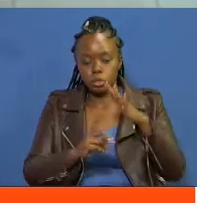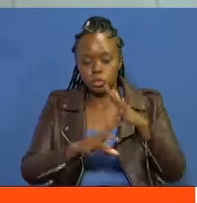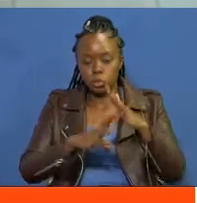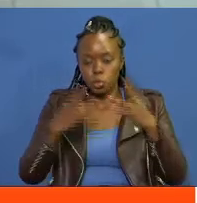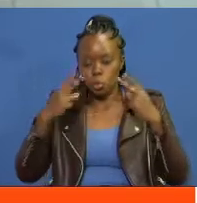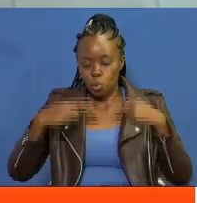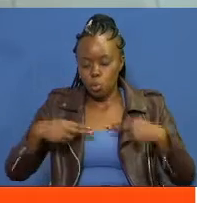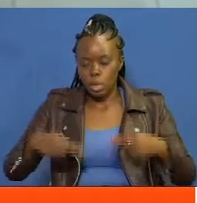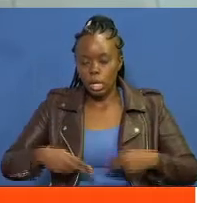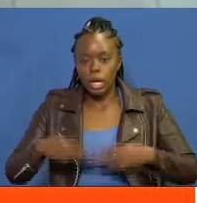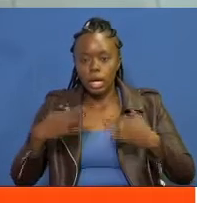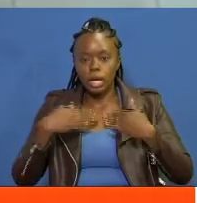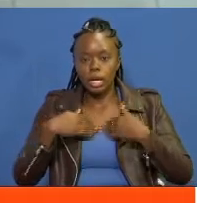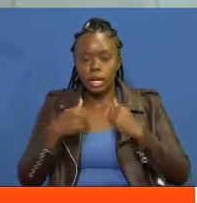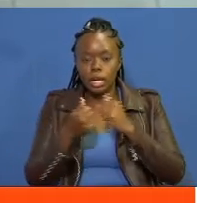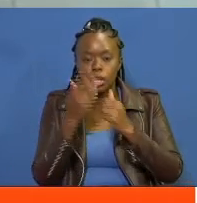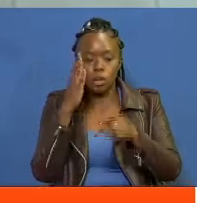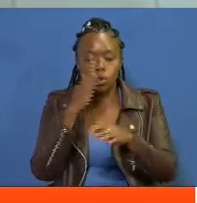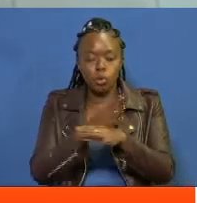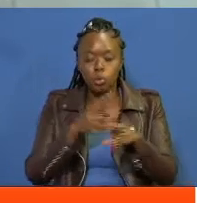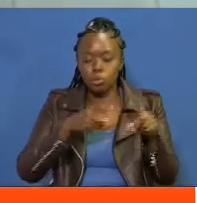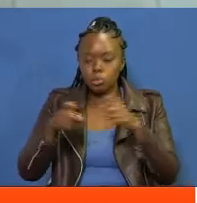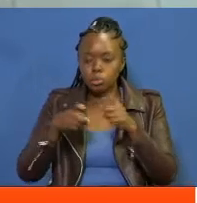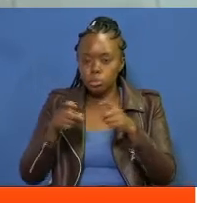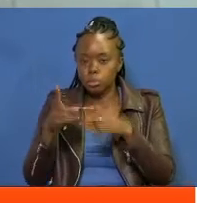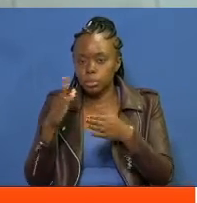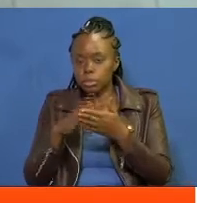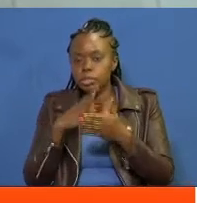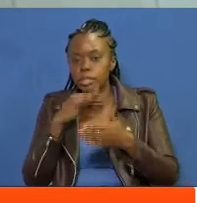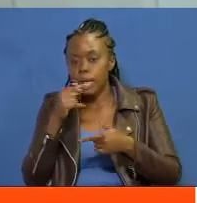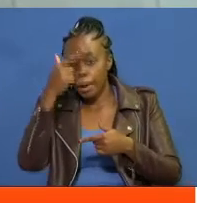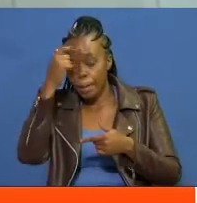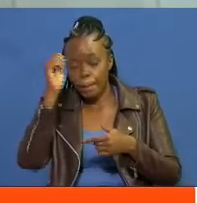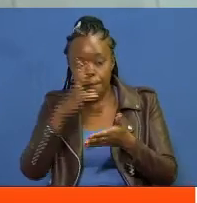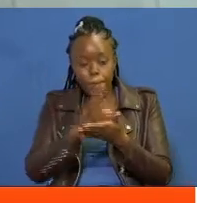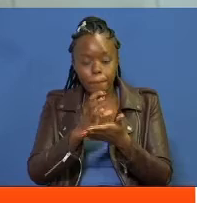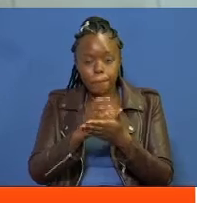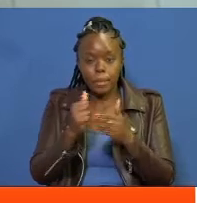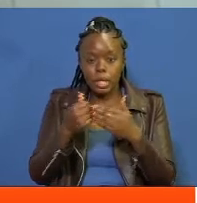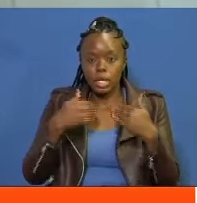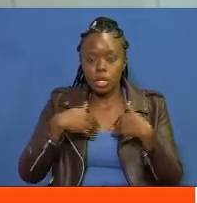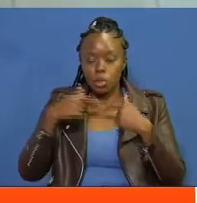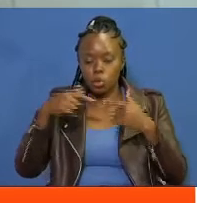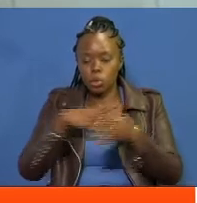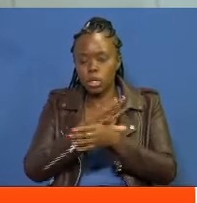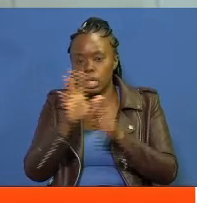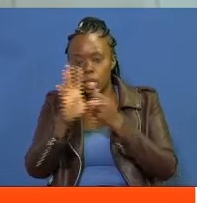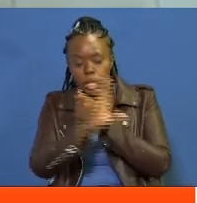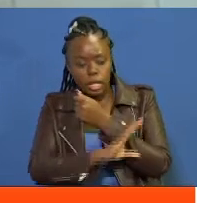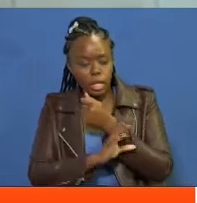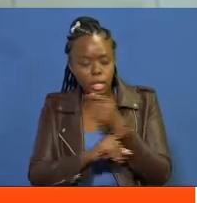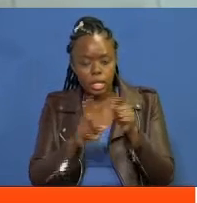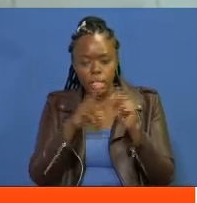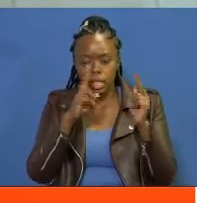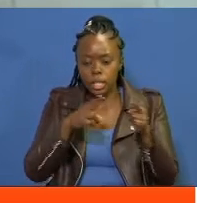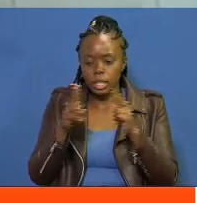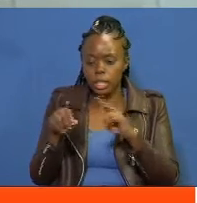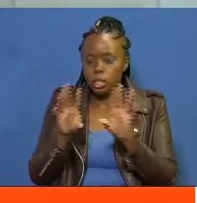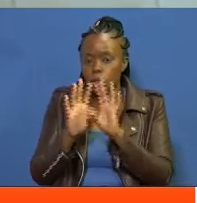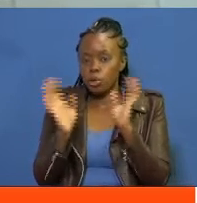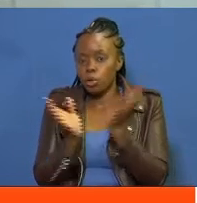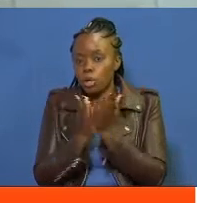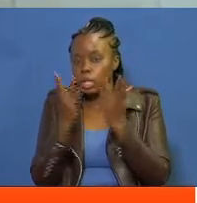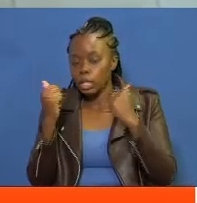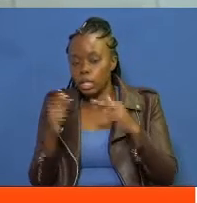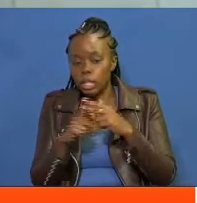revealed COVID-19 containment measures. This is due to the rising cases of COVID-19 in the country. The nationwide curfew will now